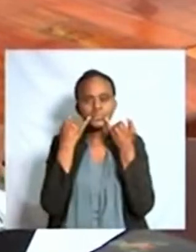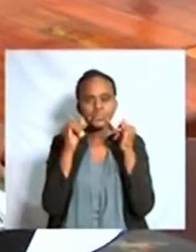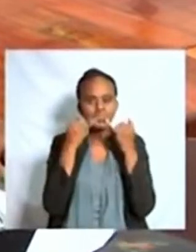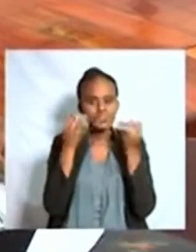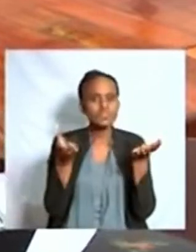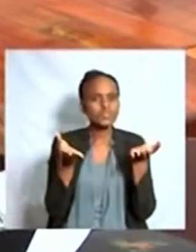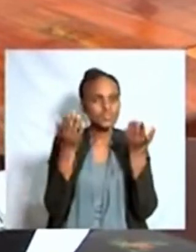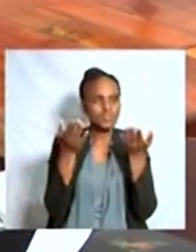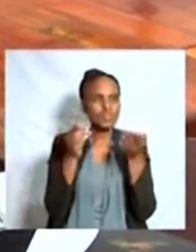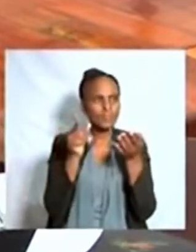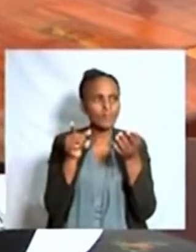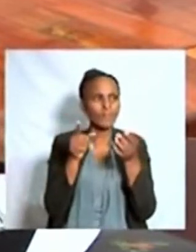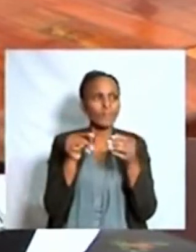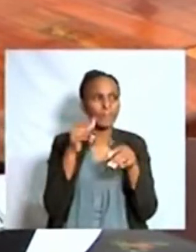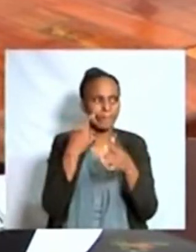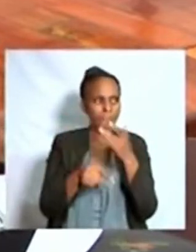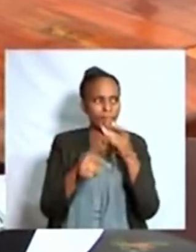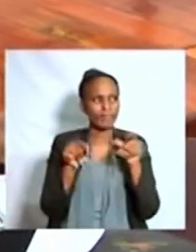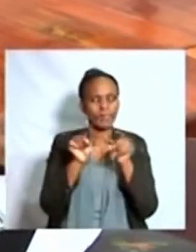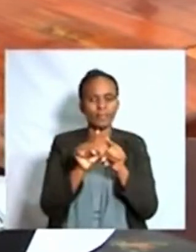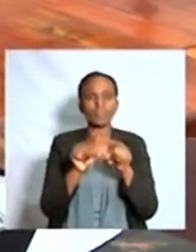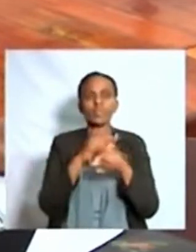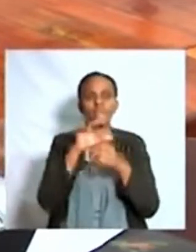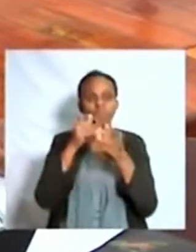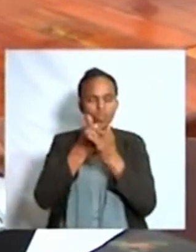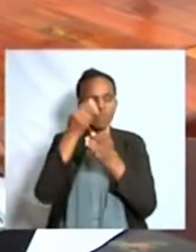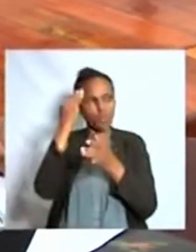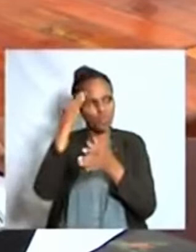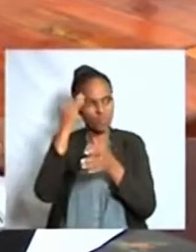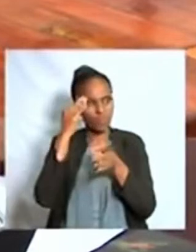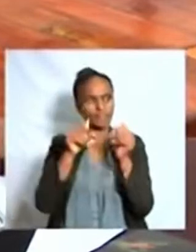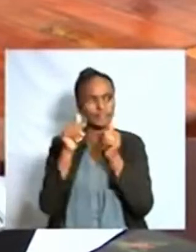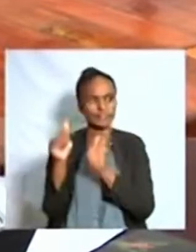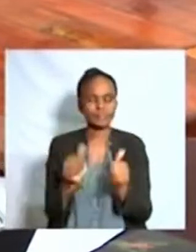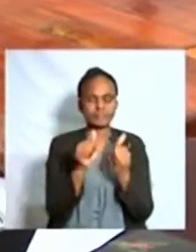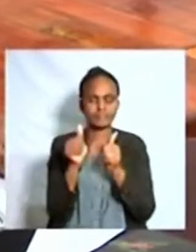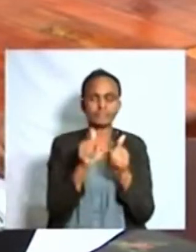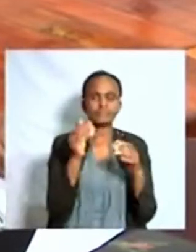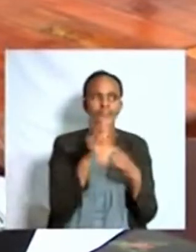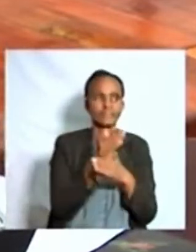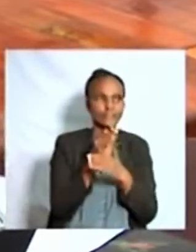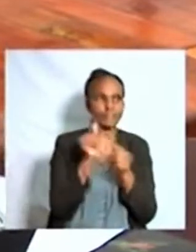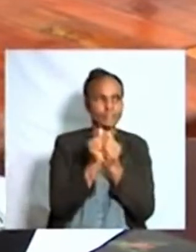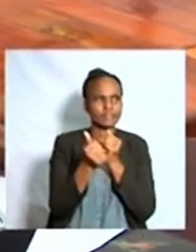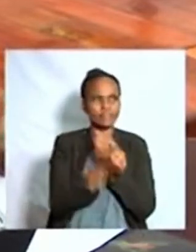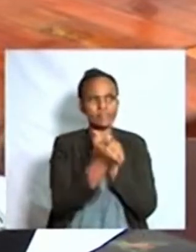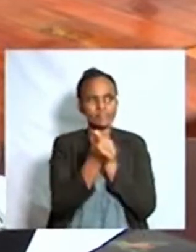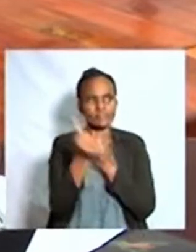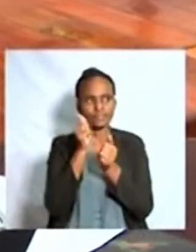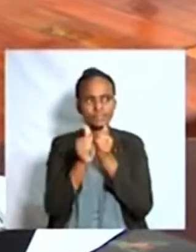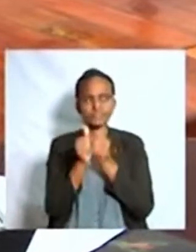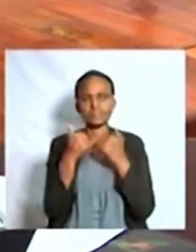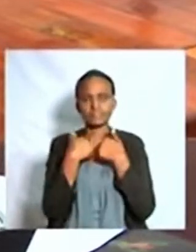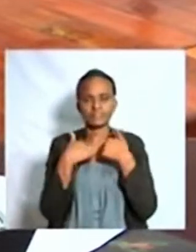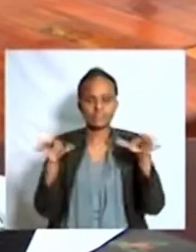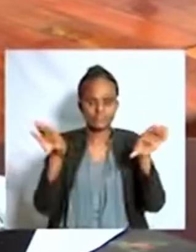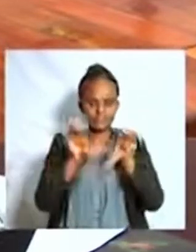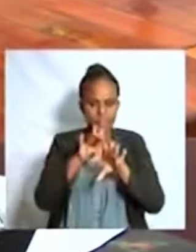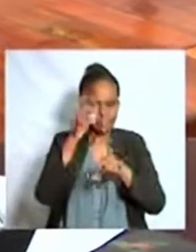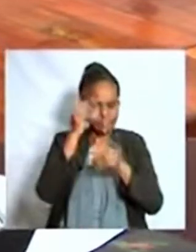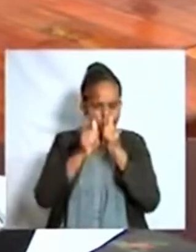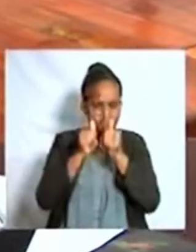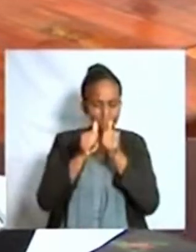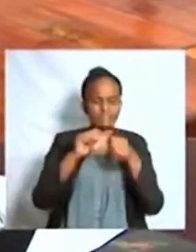database. This is in a bid to take into account active businesses and those that had closed due to the